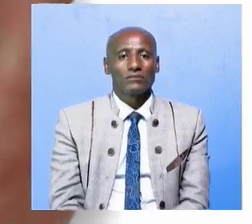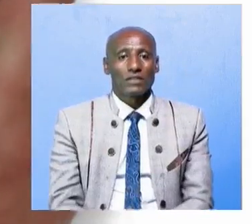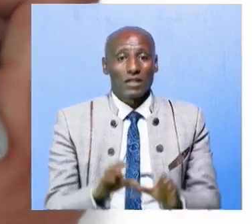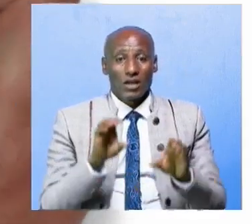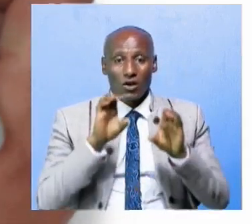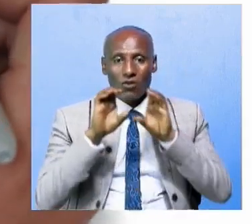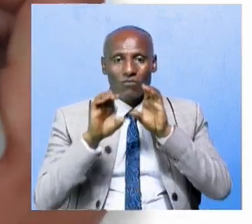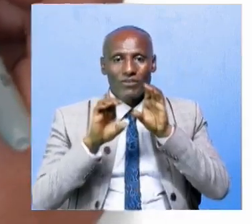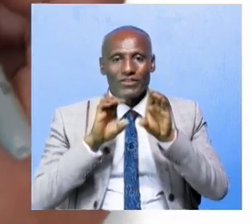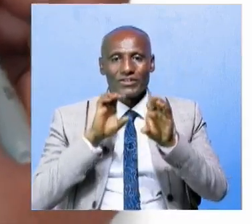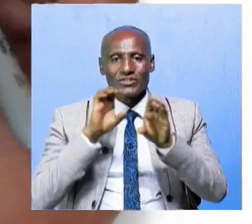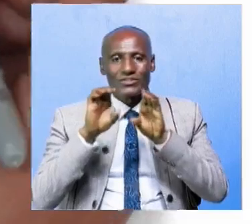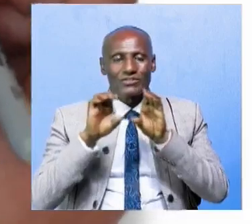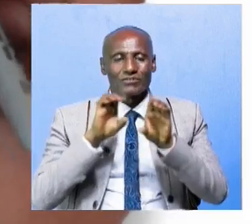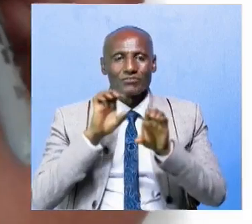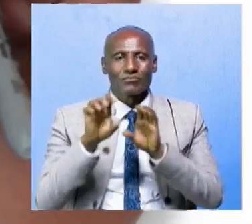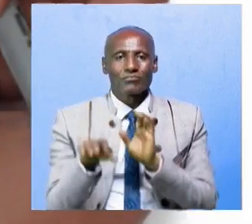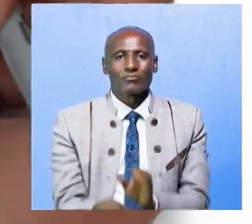conversation.